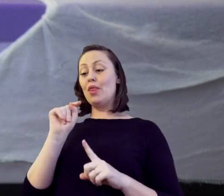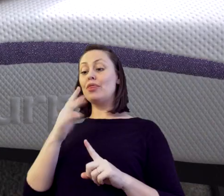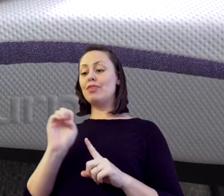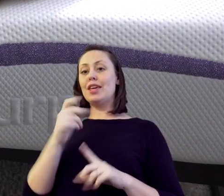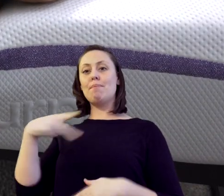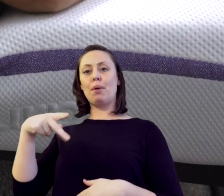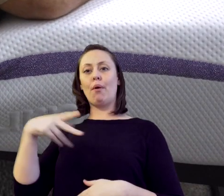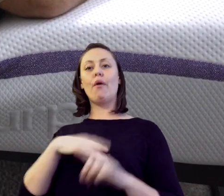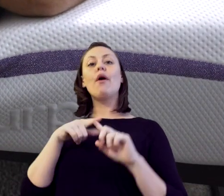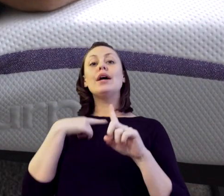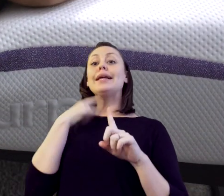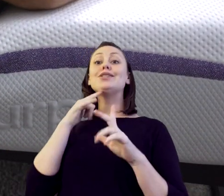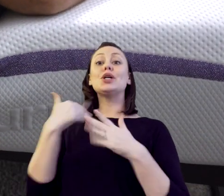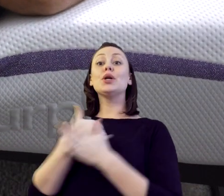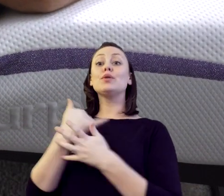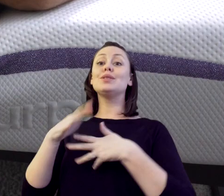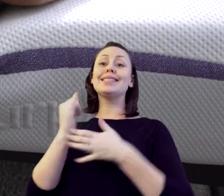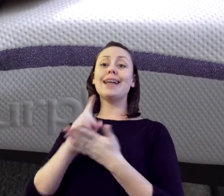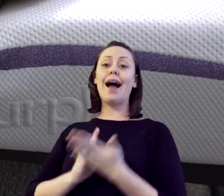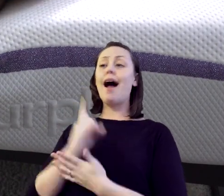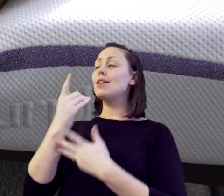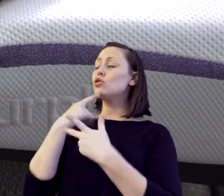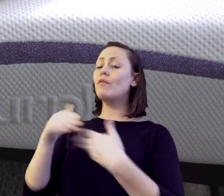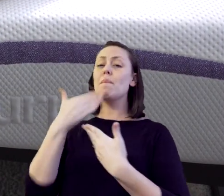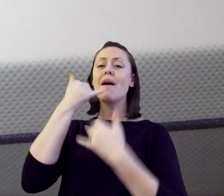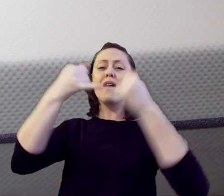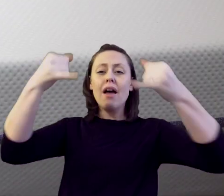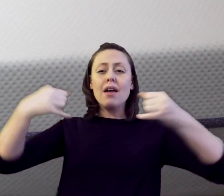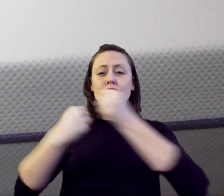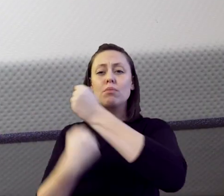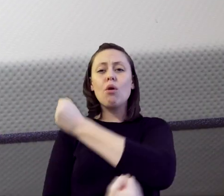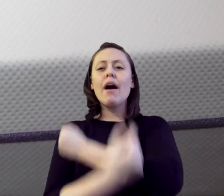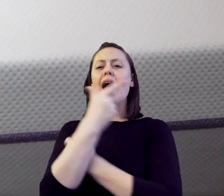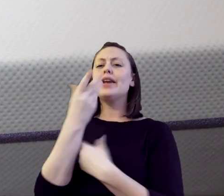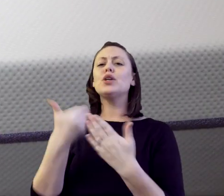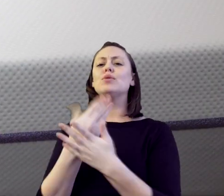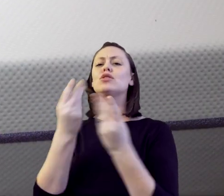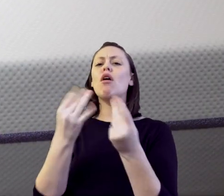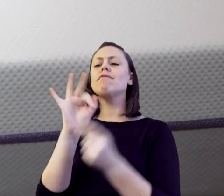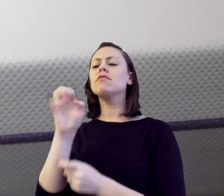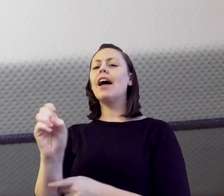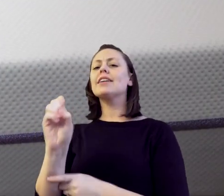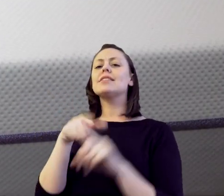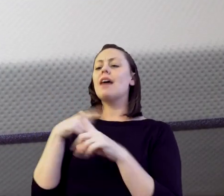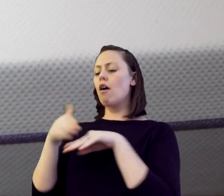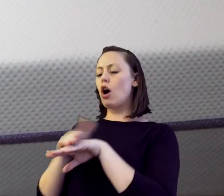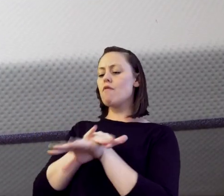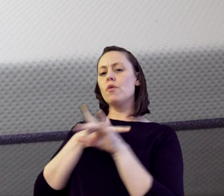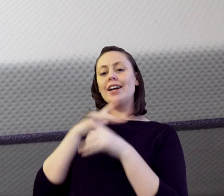mattress. The new design is meant to offer better edge support and a new soft flex cover. Got a total height